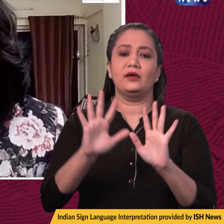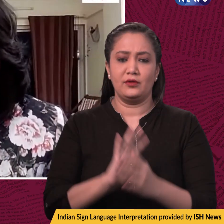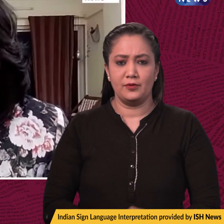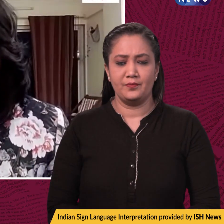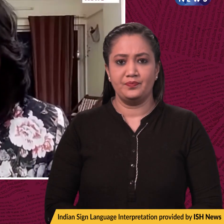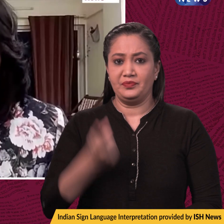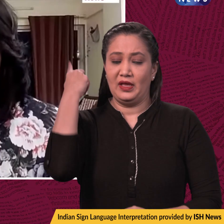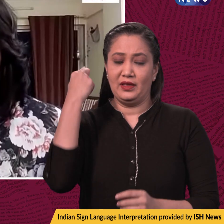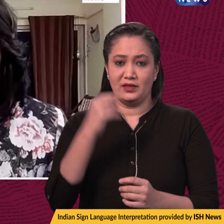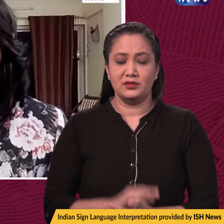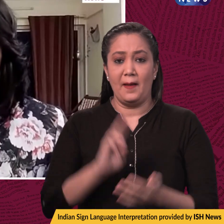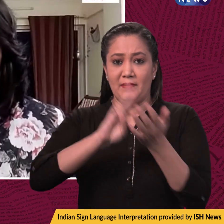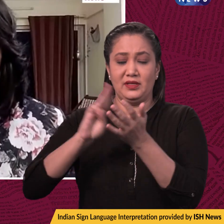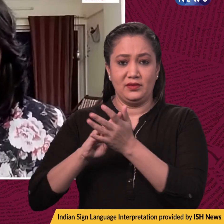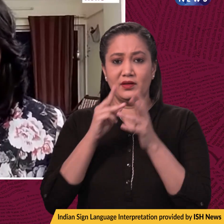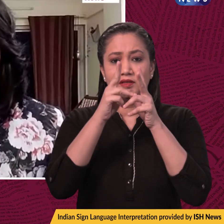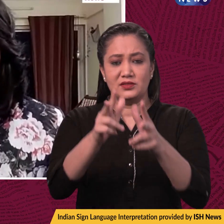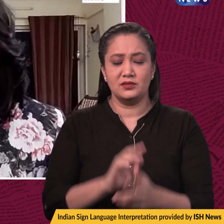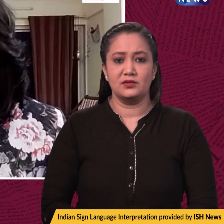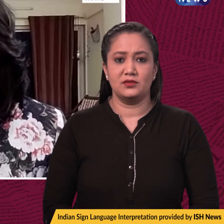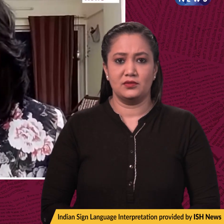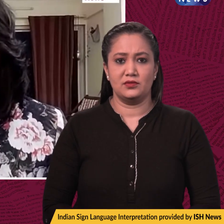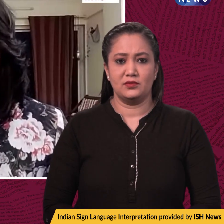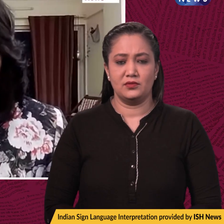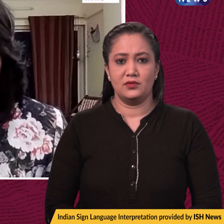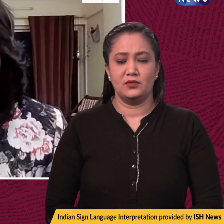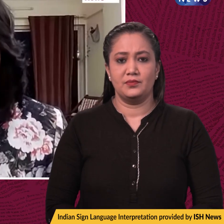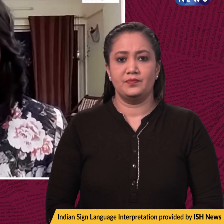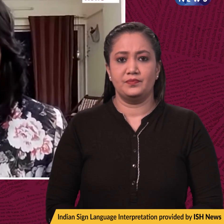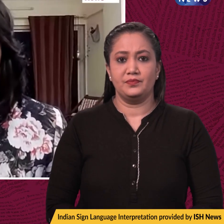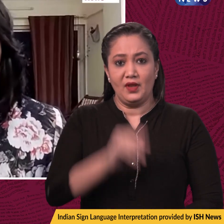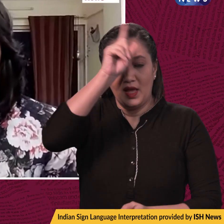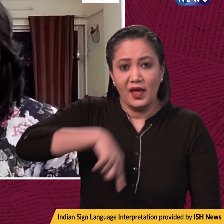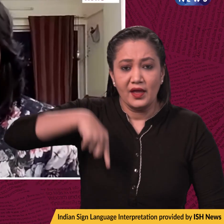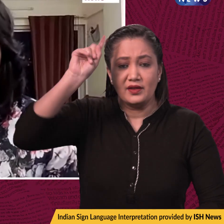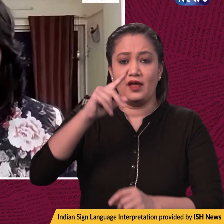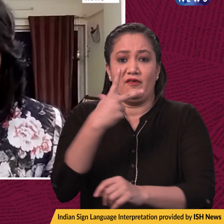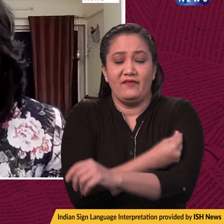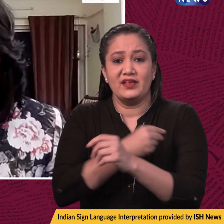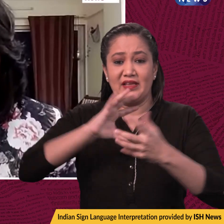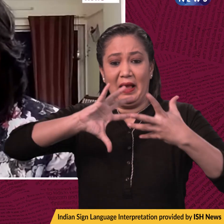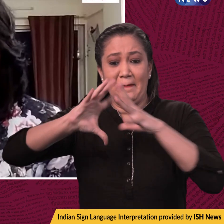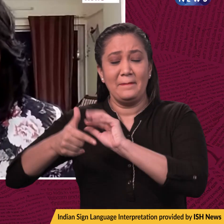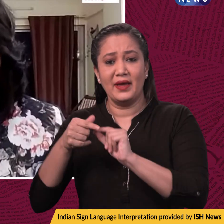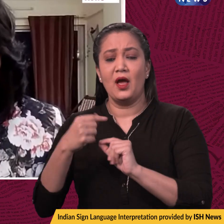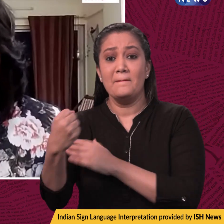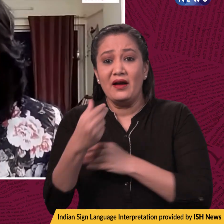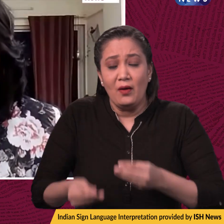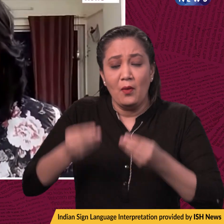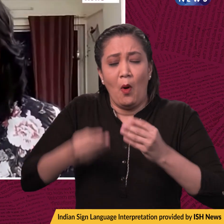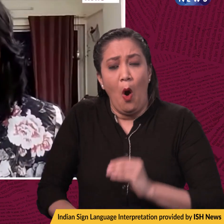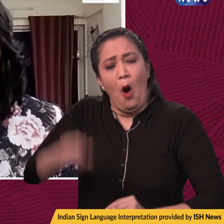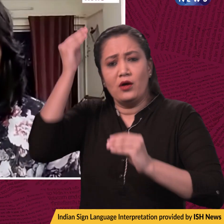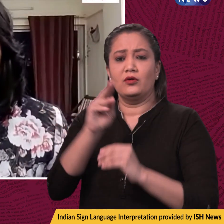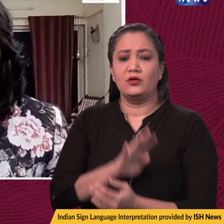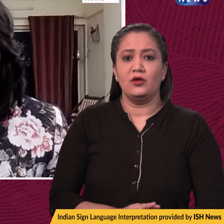Now, yesterday, Mr. Mansukh Mandavia had also said that India's vaccine manufacturing capacity will